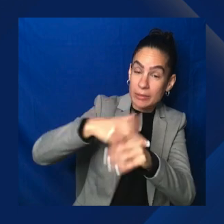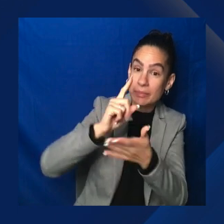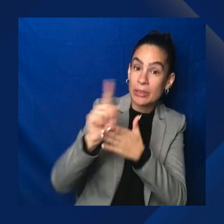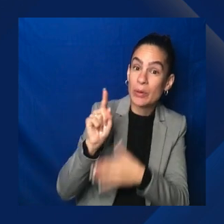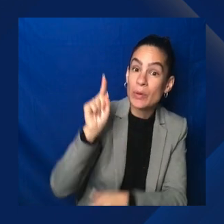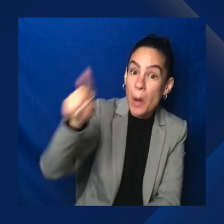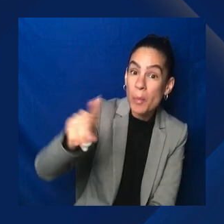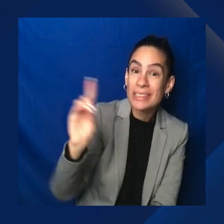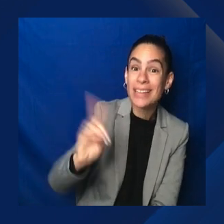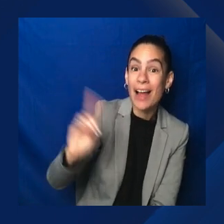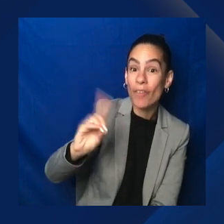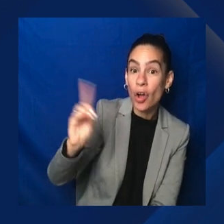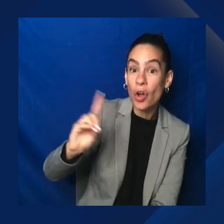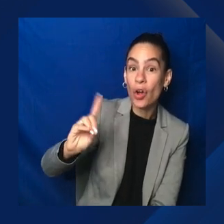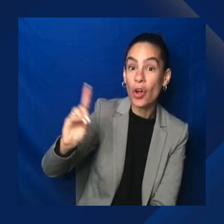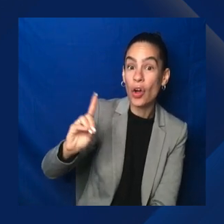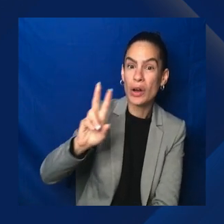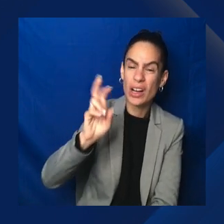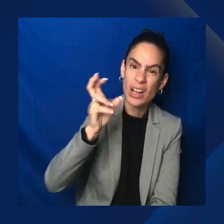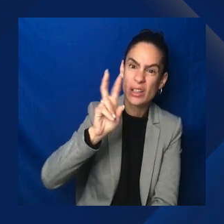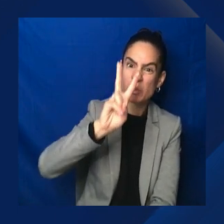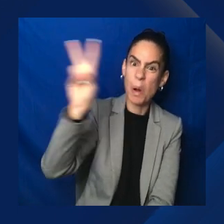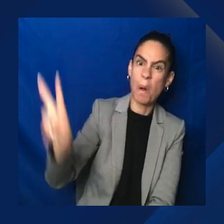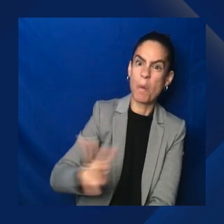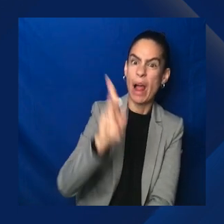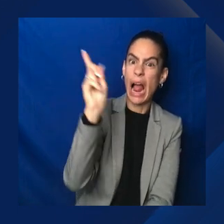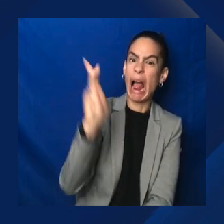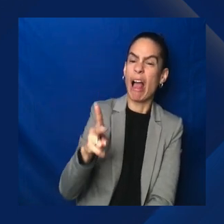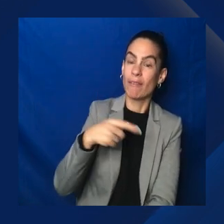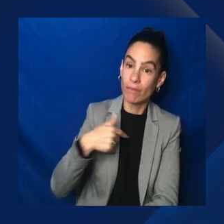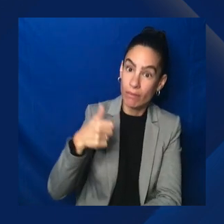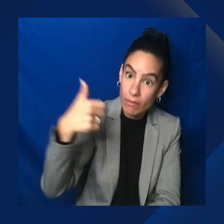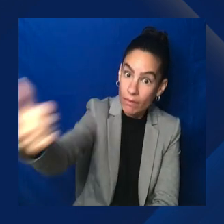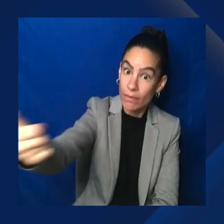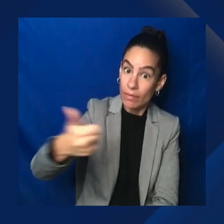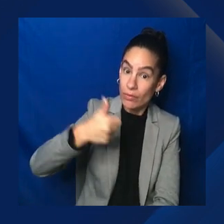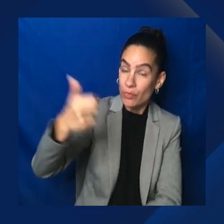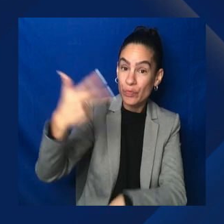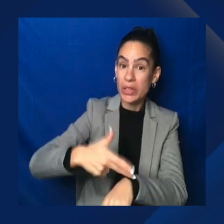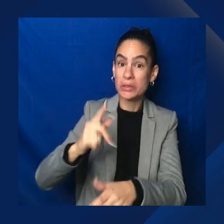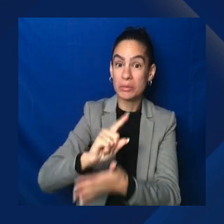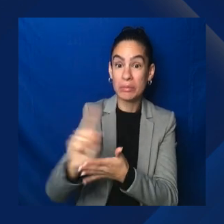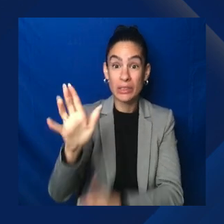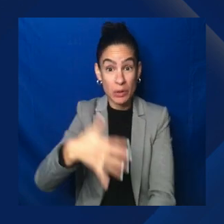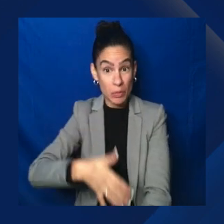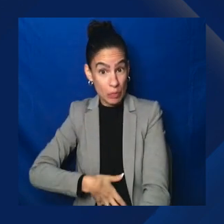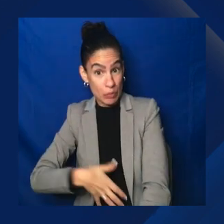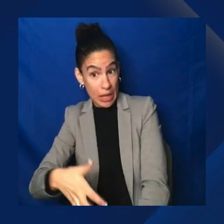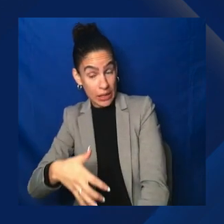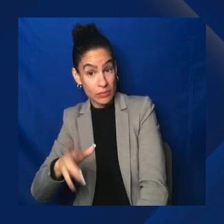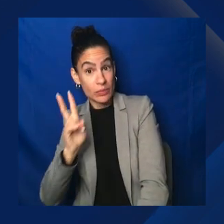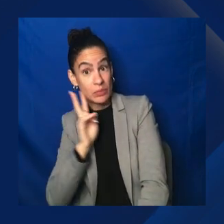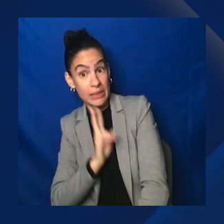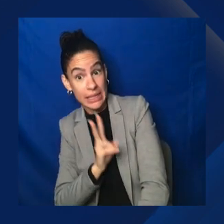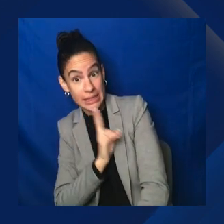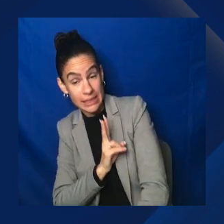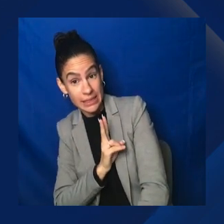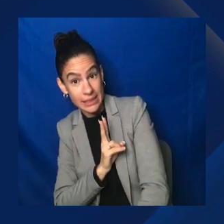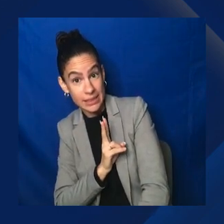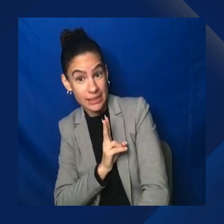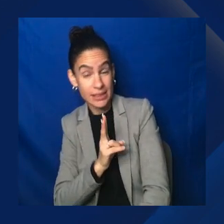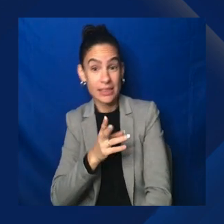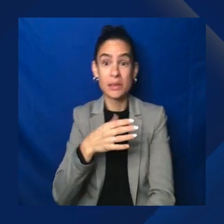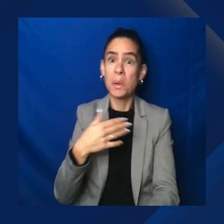2.5-hour drive from our home. And let me tell you, being pregnant with twins at the end was a very